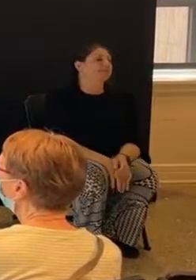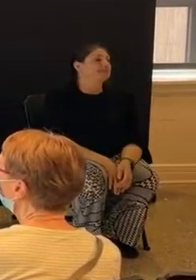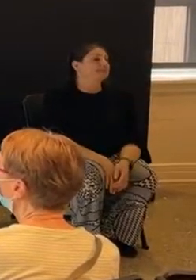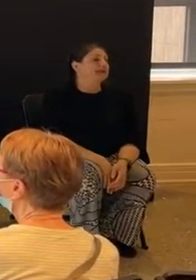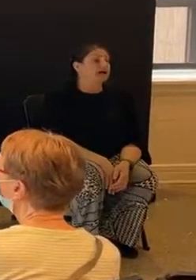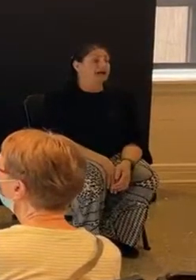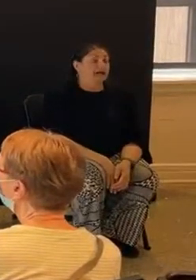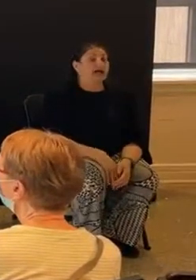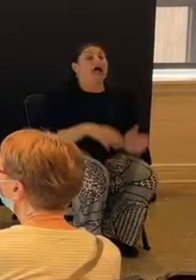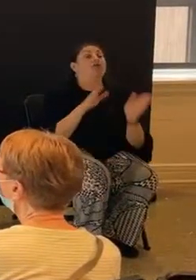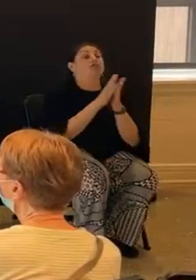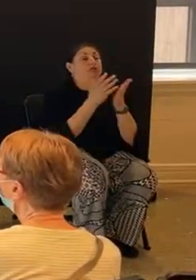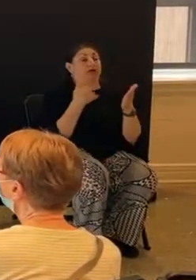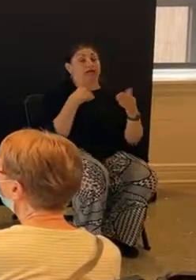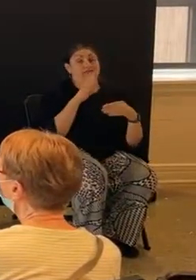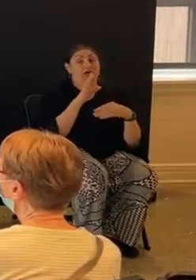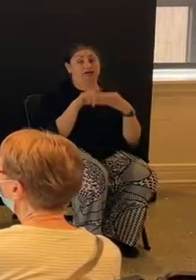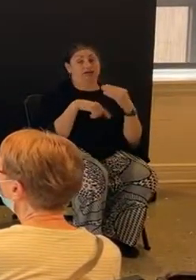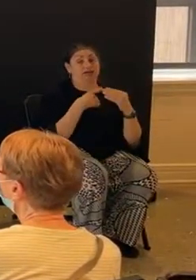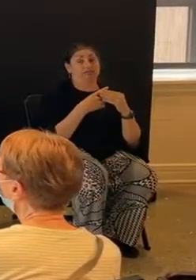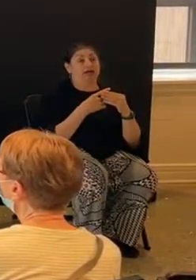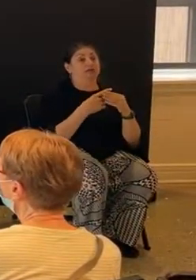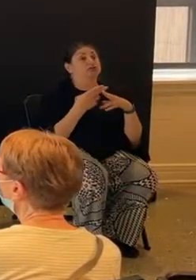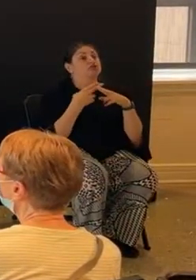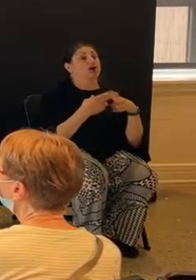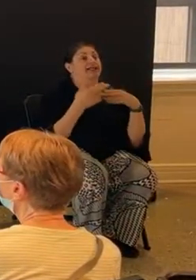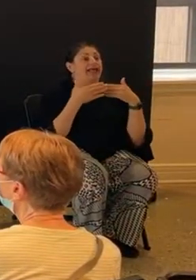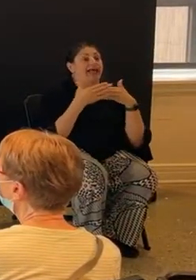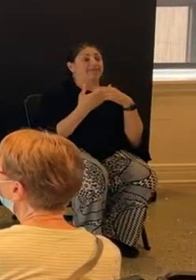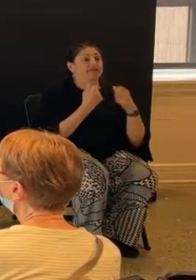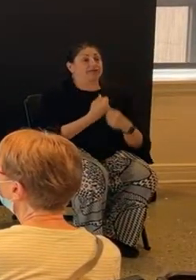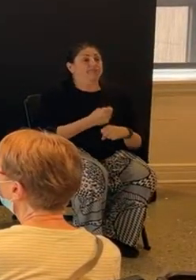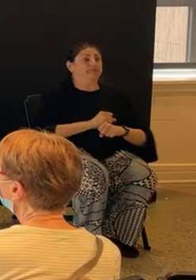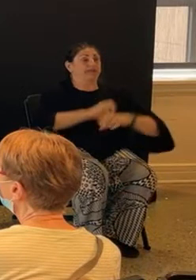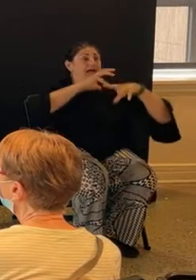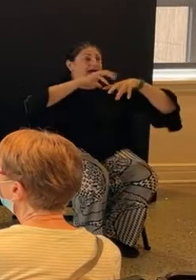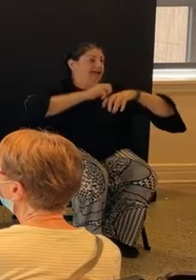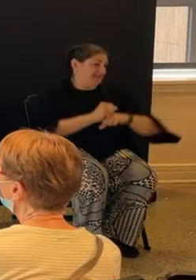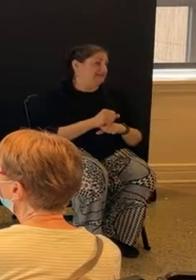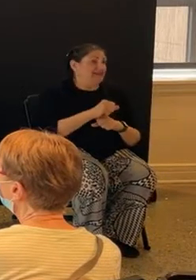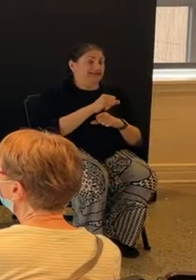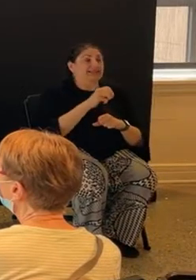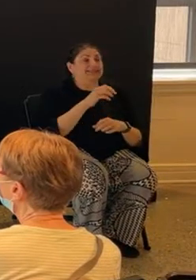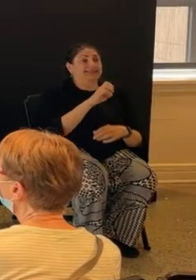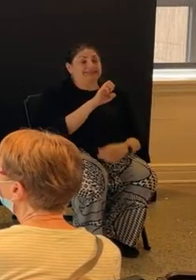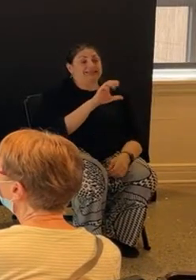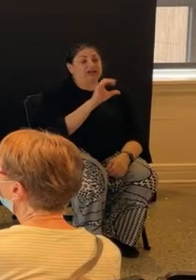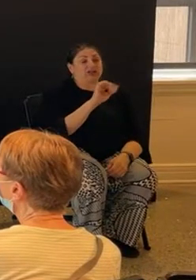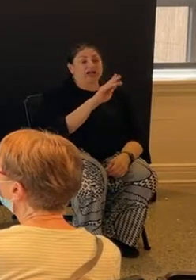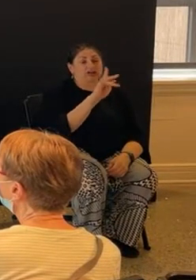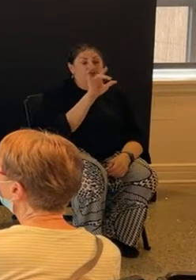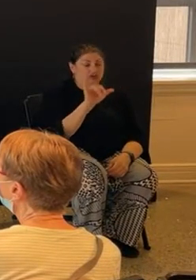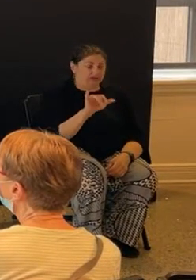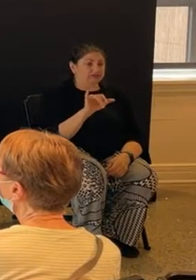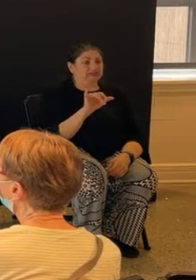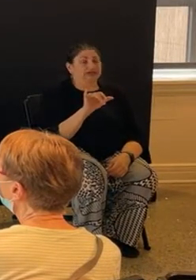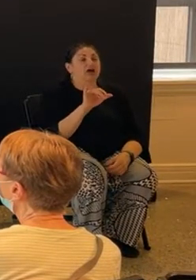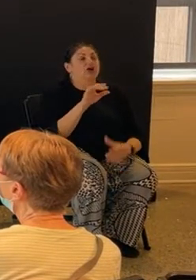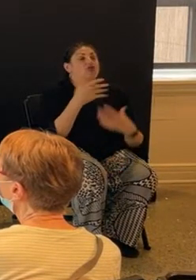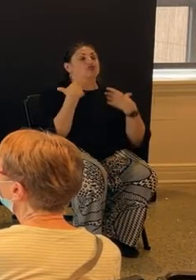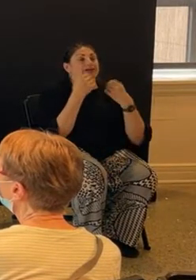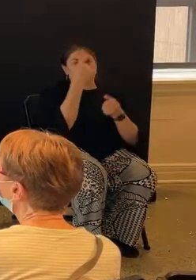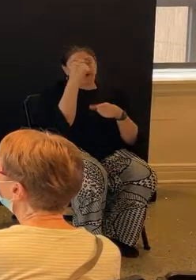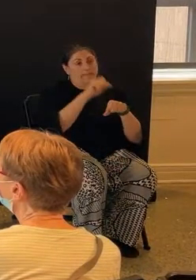The book that I'm talking about is After the Blast, the Ecological Recovery of Mount St. Helens. And so I have a sort of different